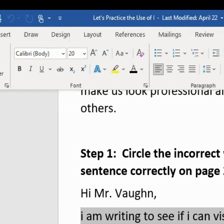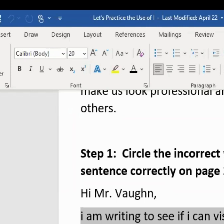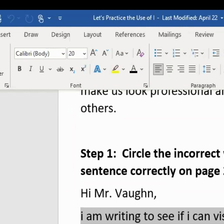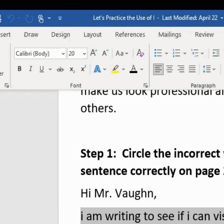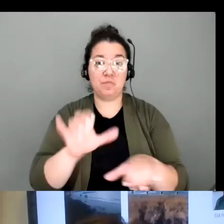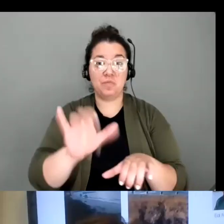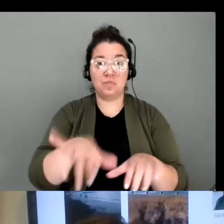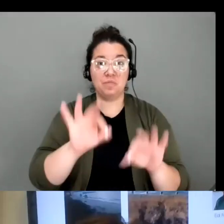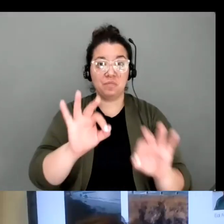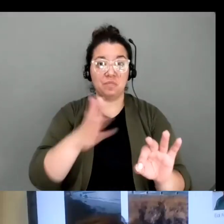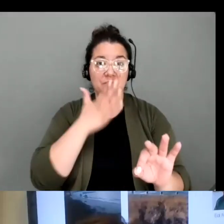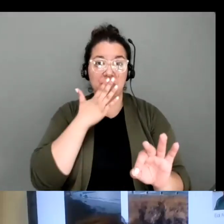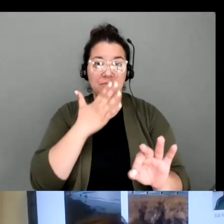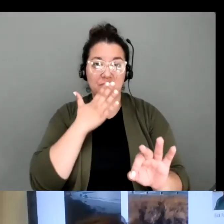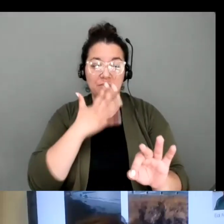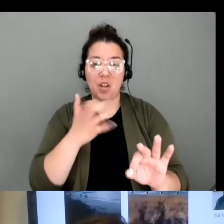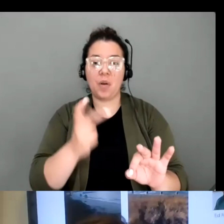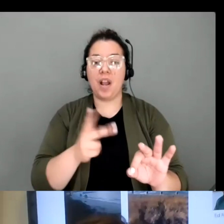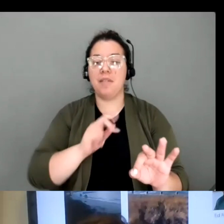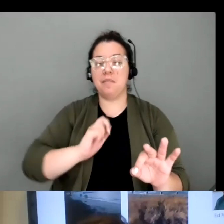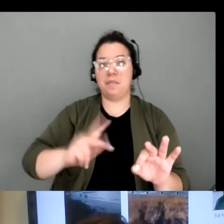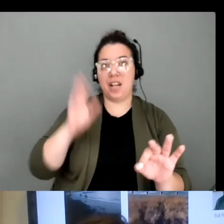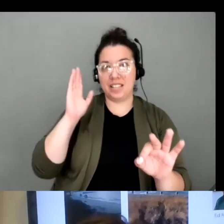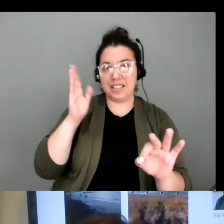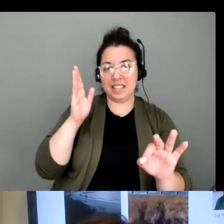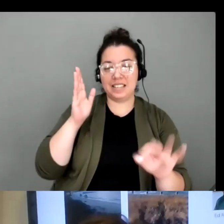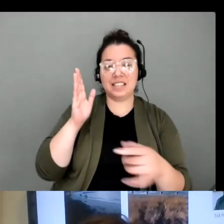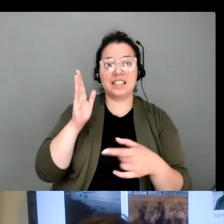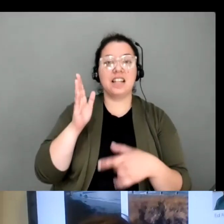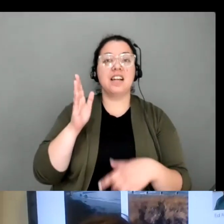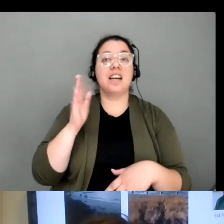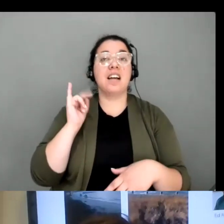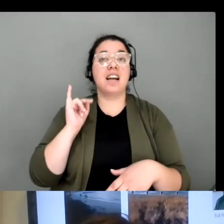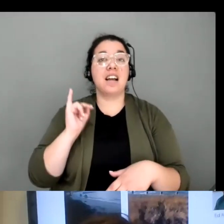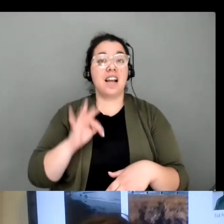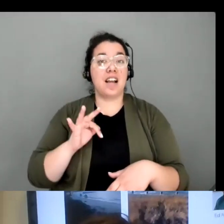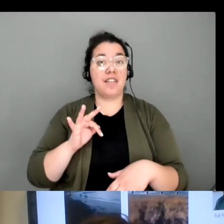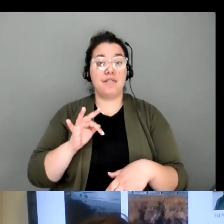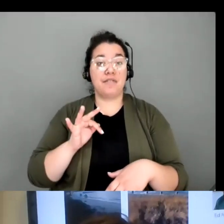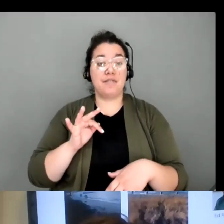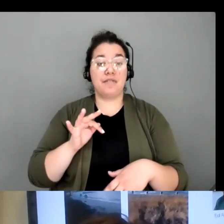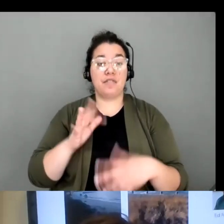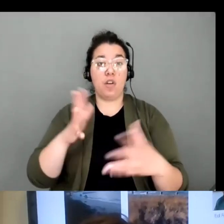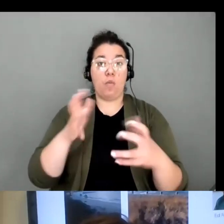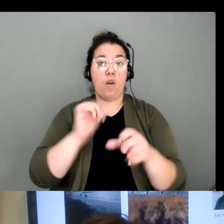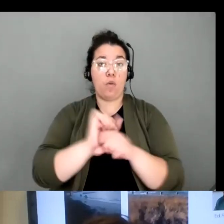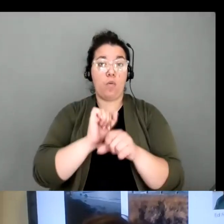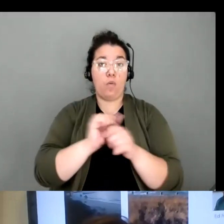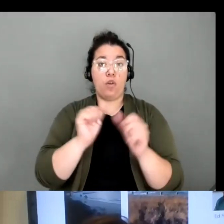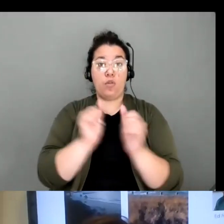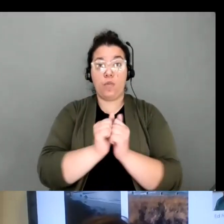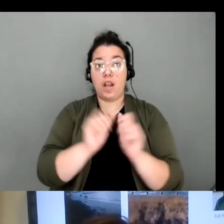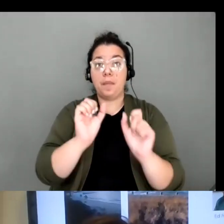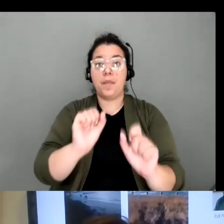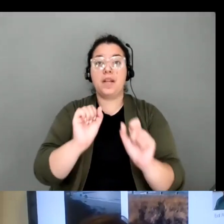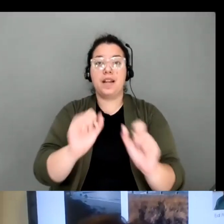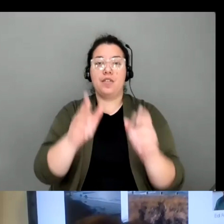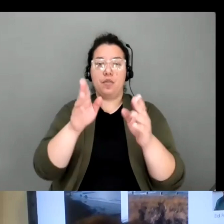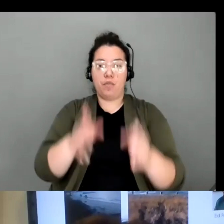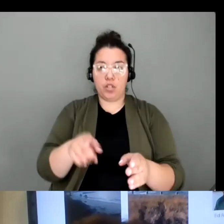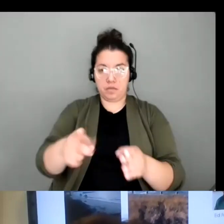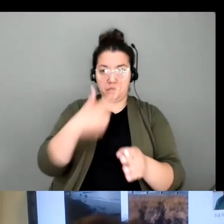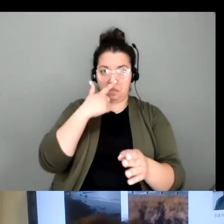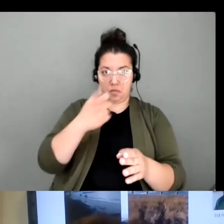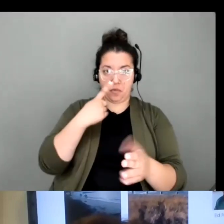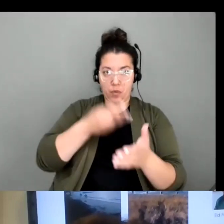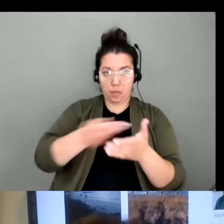know, coming back to our guests, you know, if you want to work with a potential home buyer, either one of you, and your emails